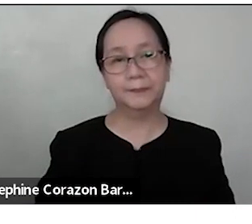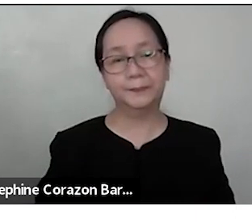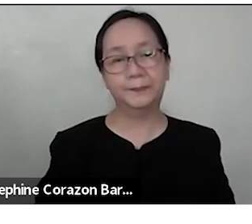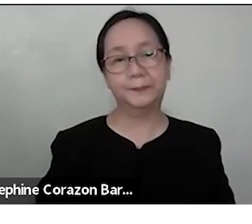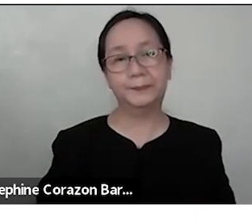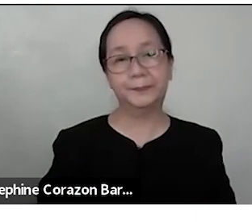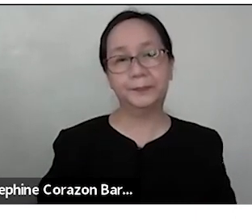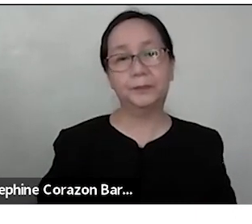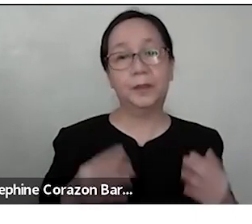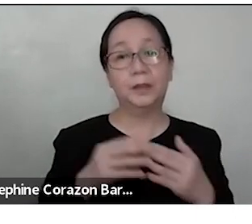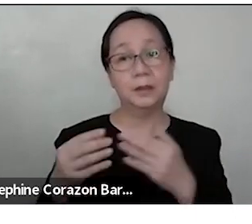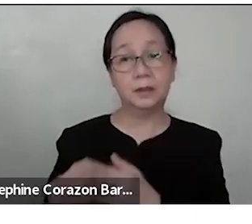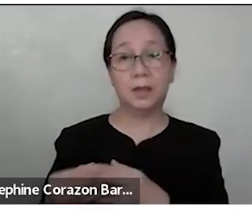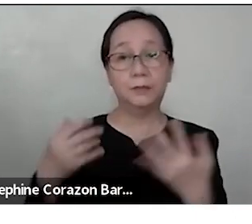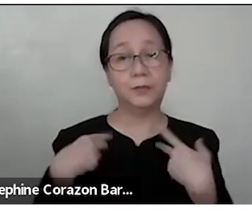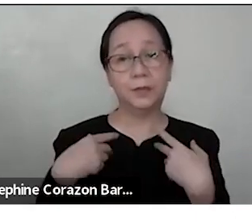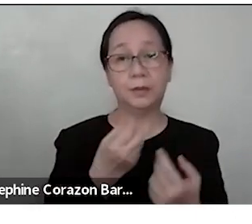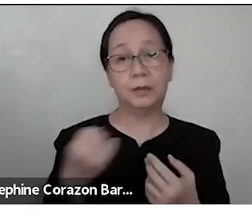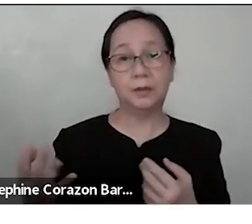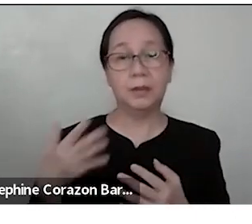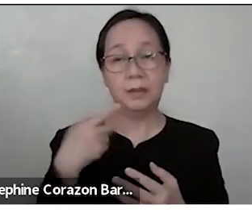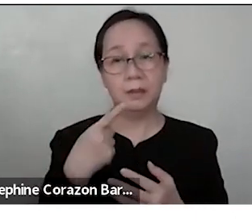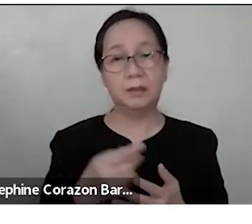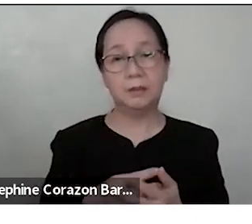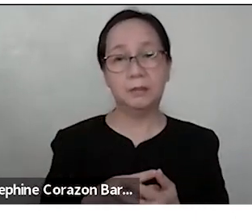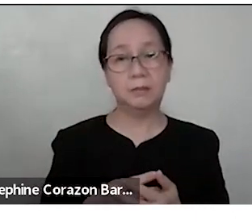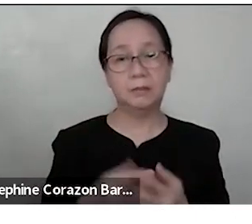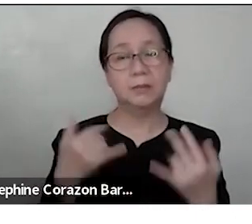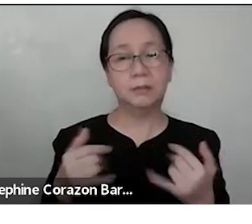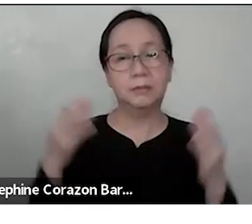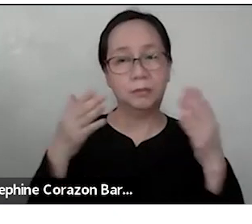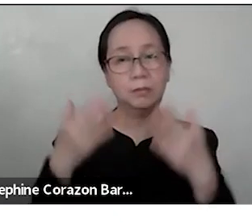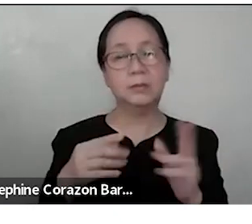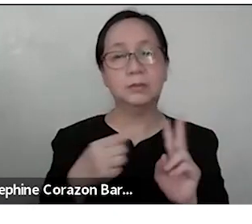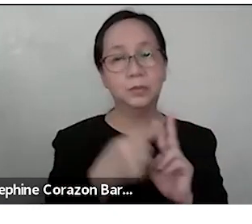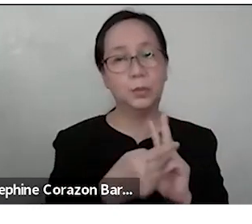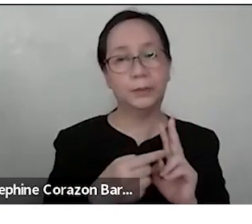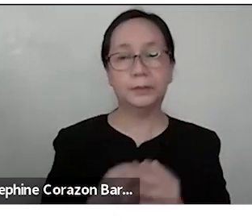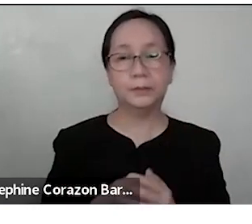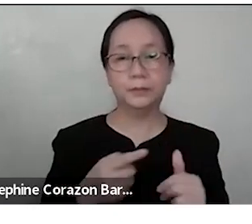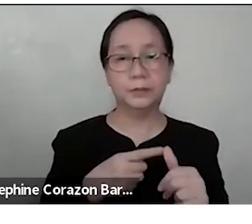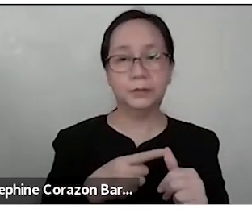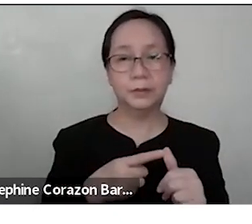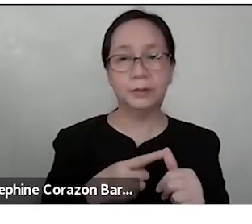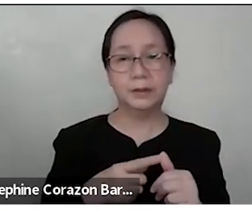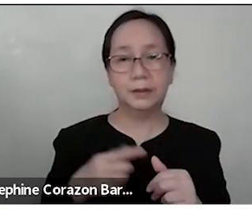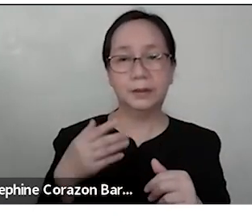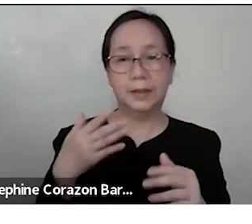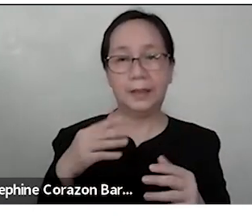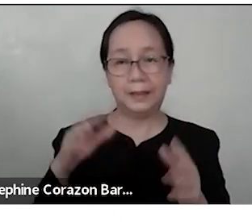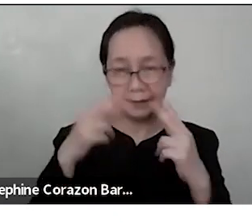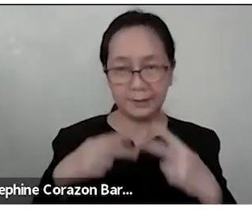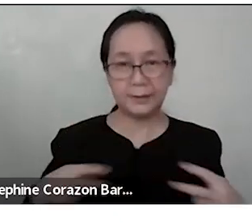The guidelines mention several points on online child safeguarding, but right now I'm going to focus on just 2 points. The first on assessing and managing